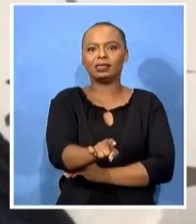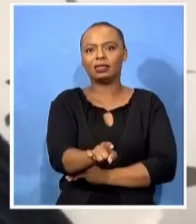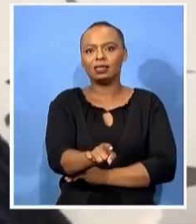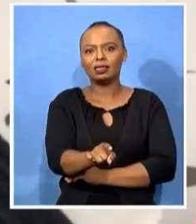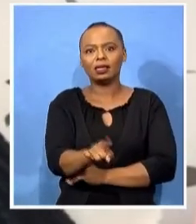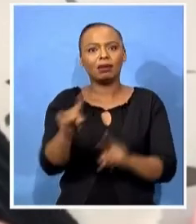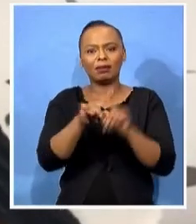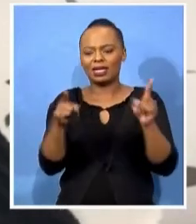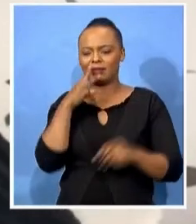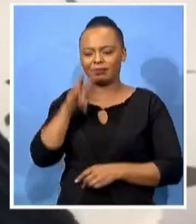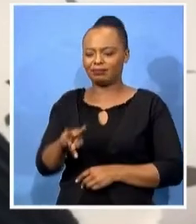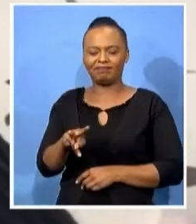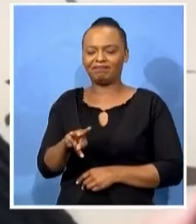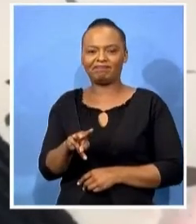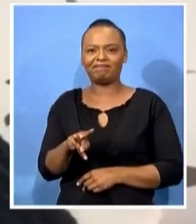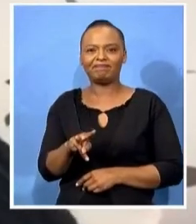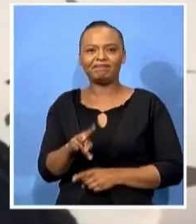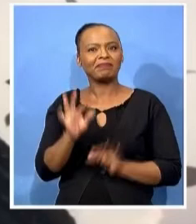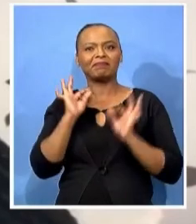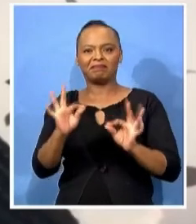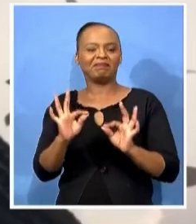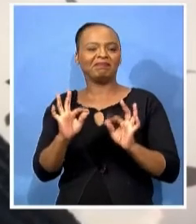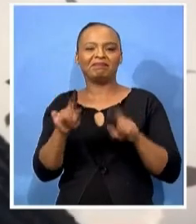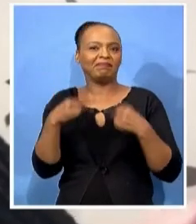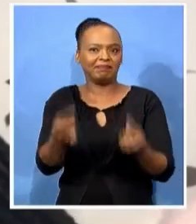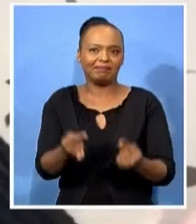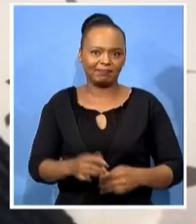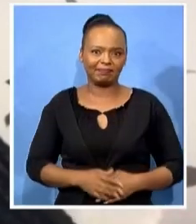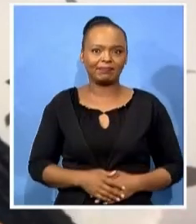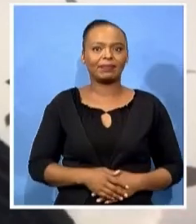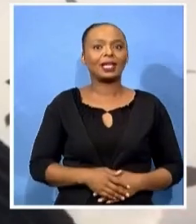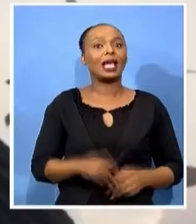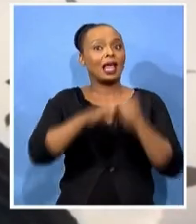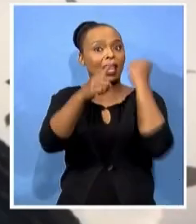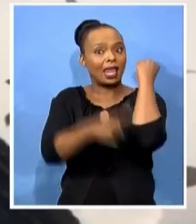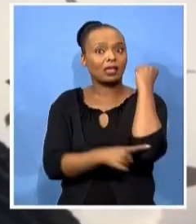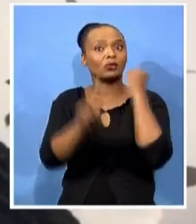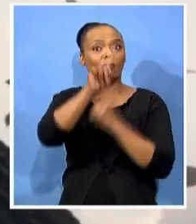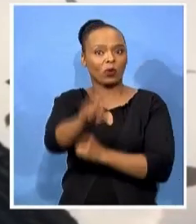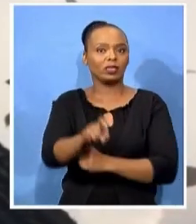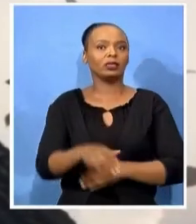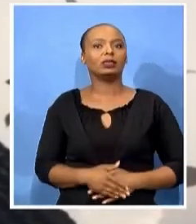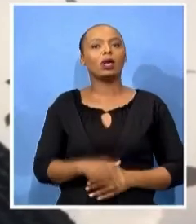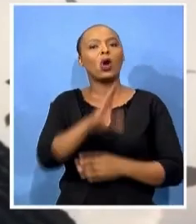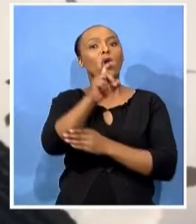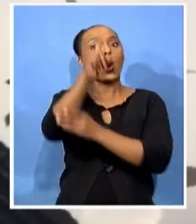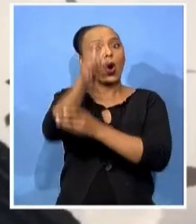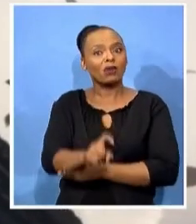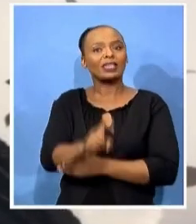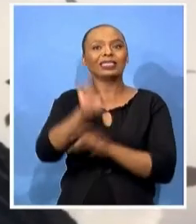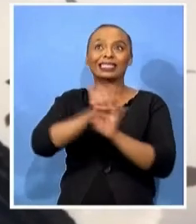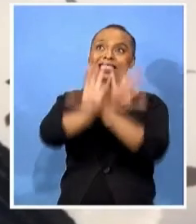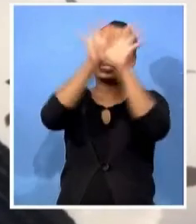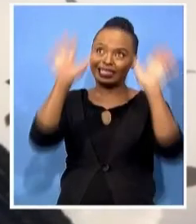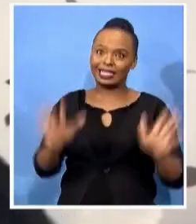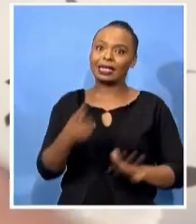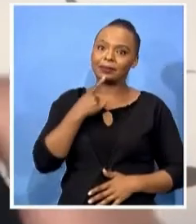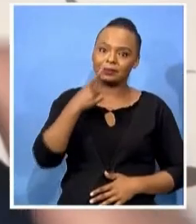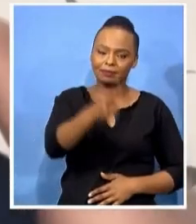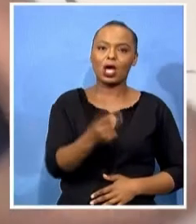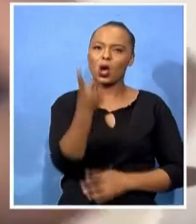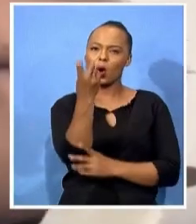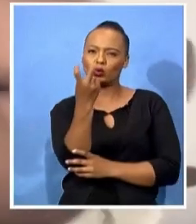last question. COVAX has made it clear that there are two main issues that they will consider when it comes